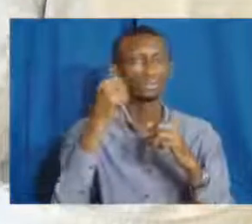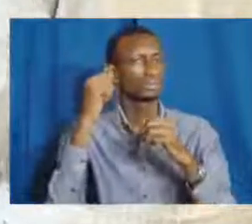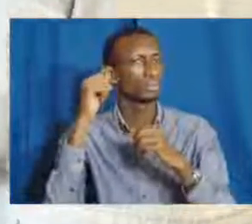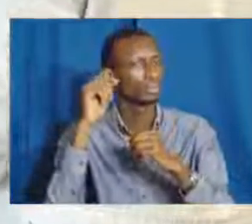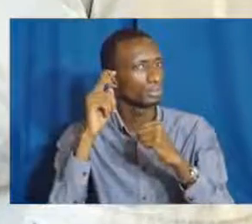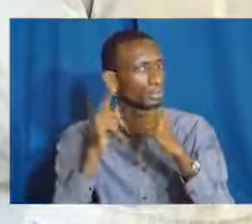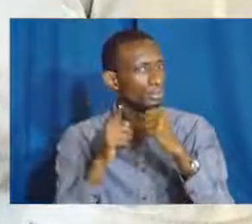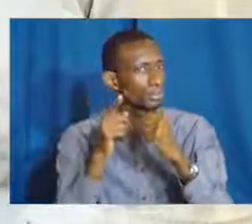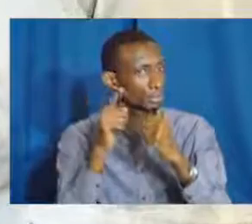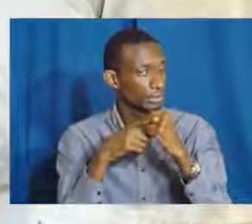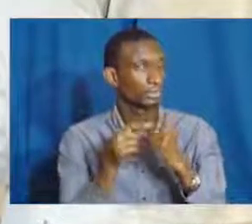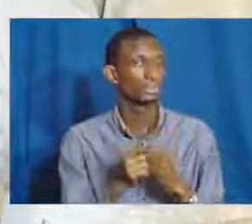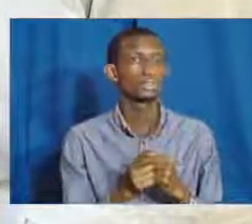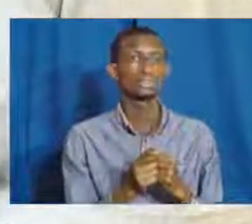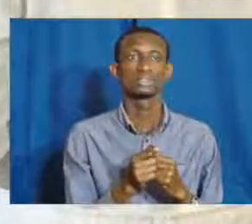5p,